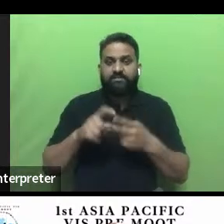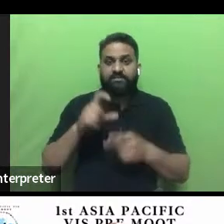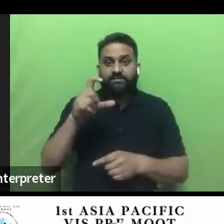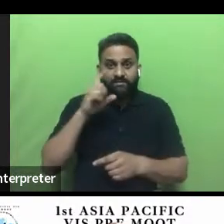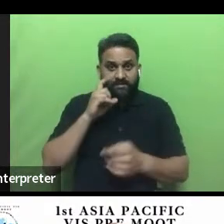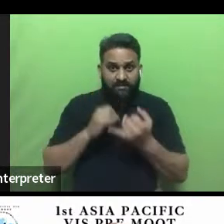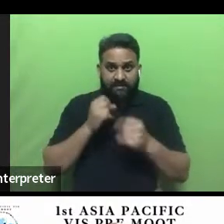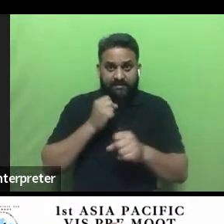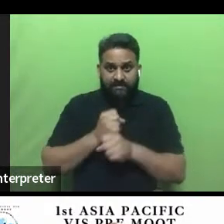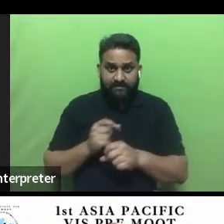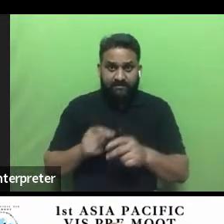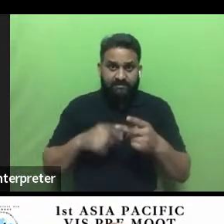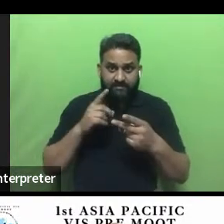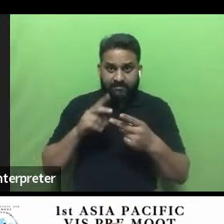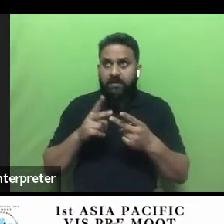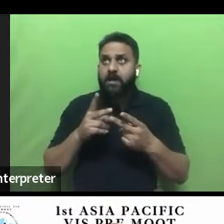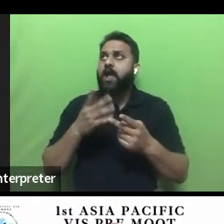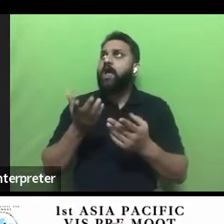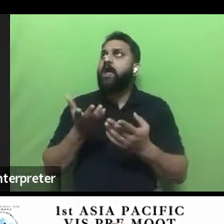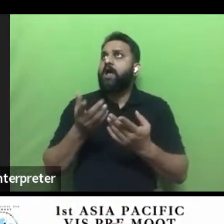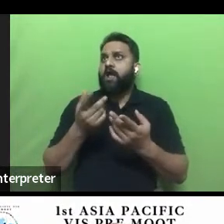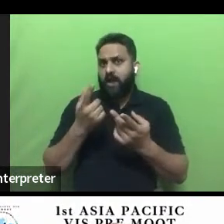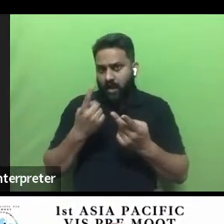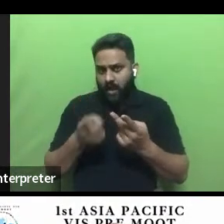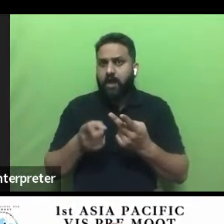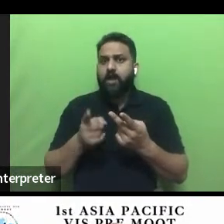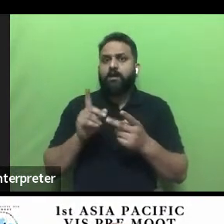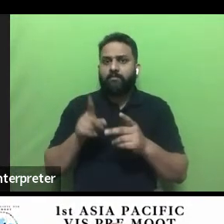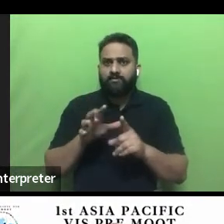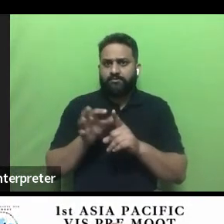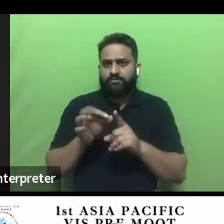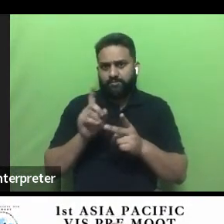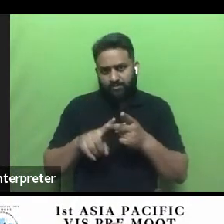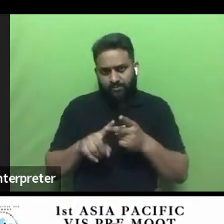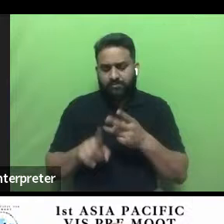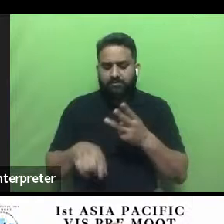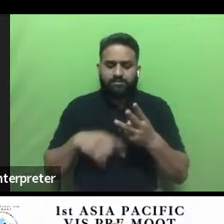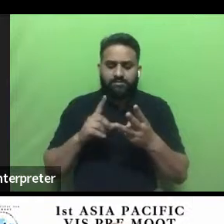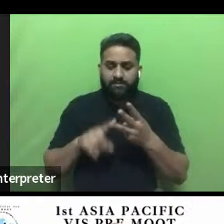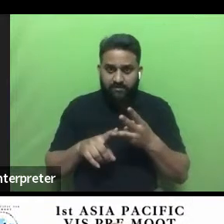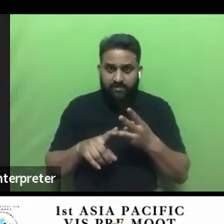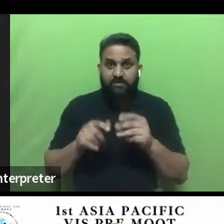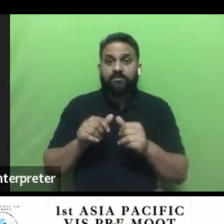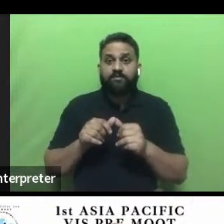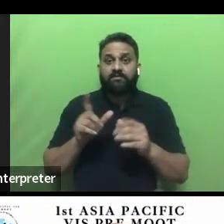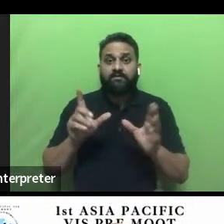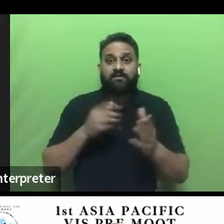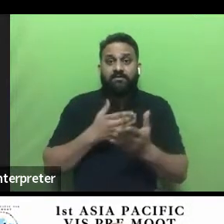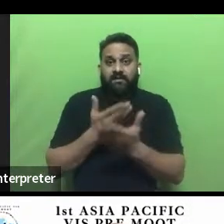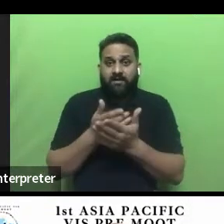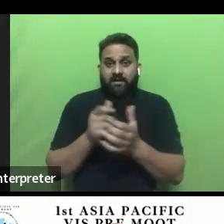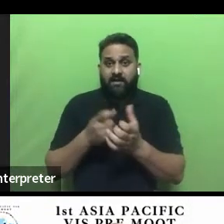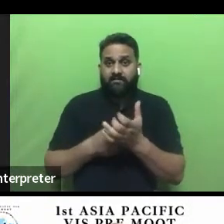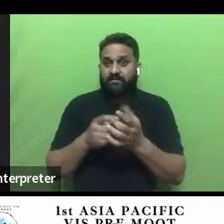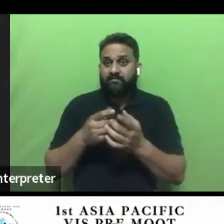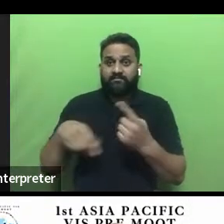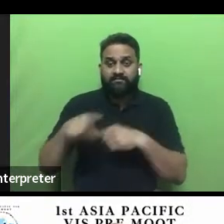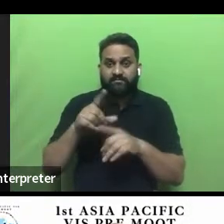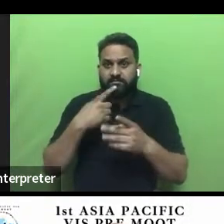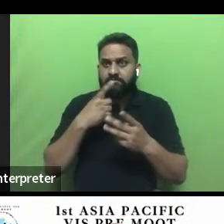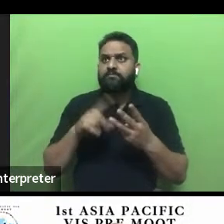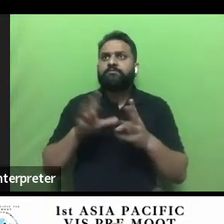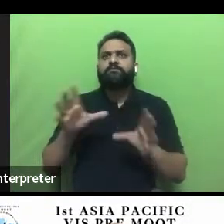is applicable over the arbitration agreement. And third, that the arbitration agreement was not validly